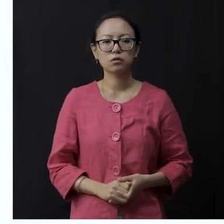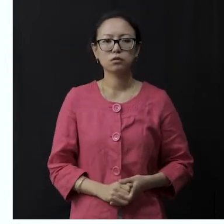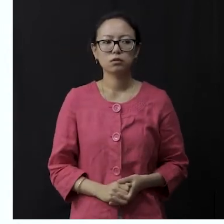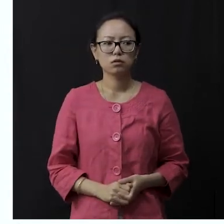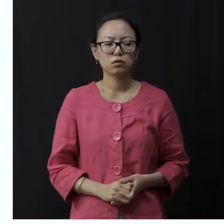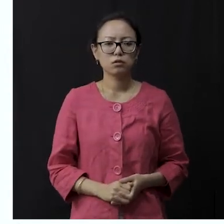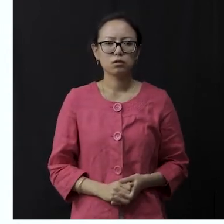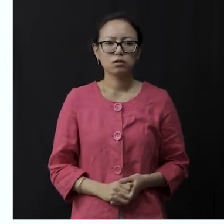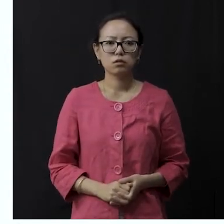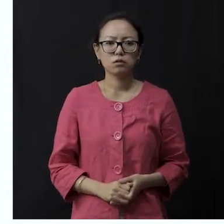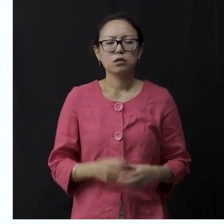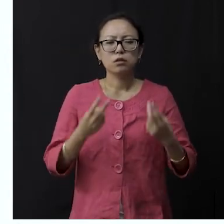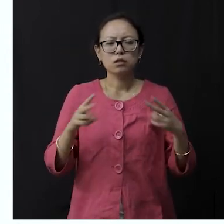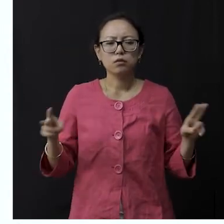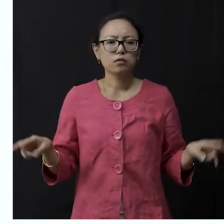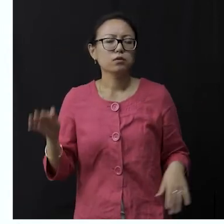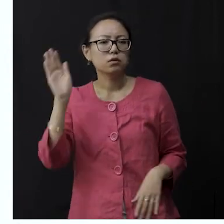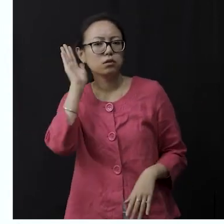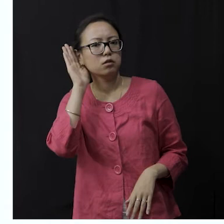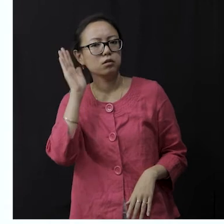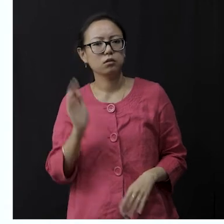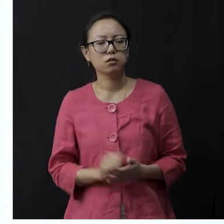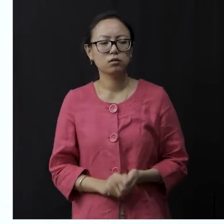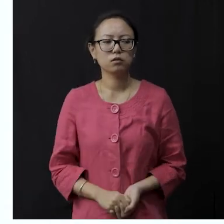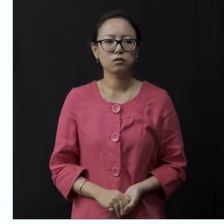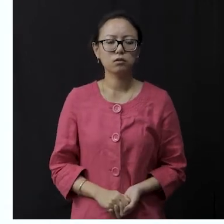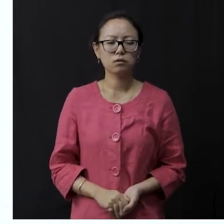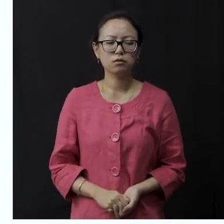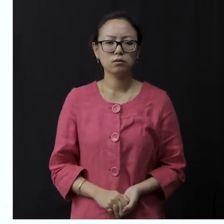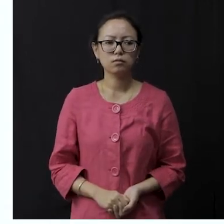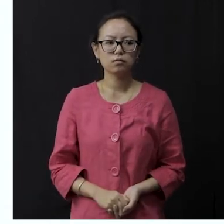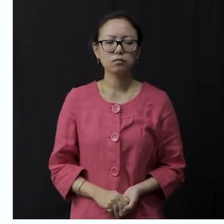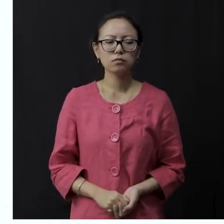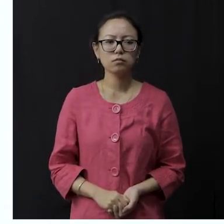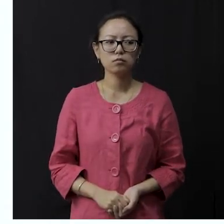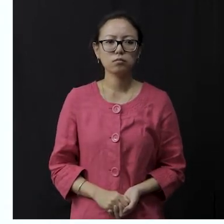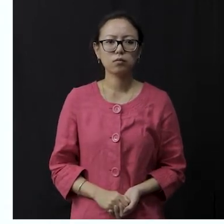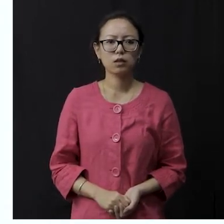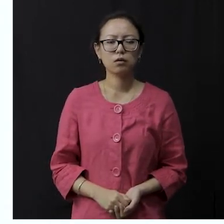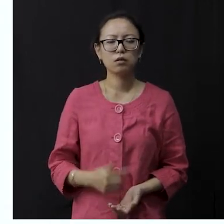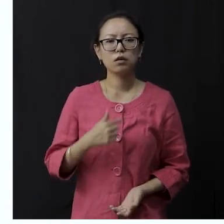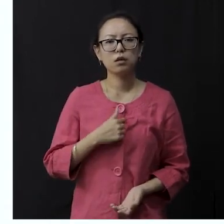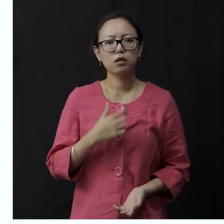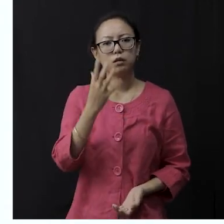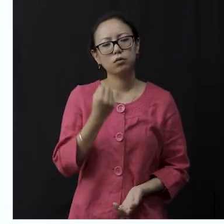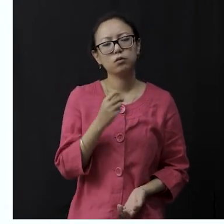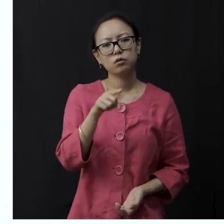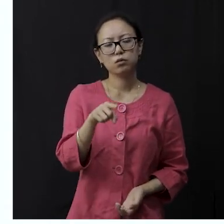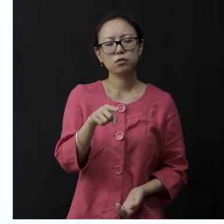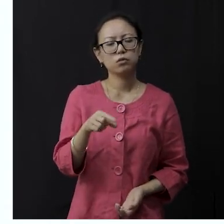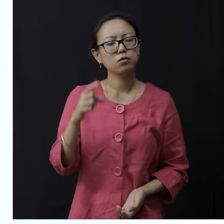many sounds that we hear during the night, right? So, students, I want you to think